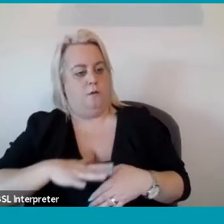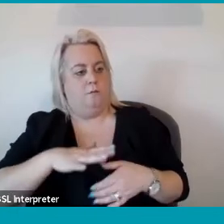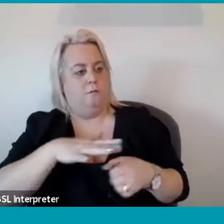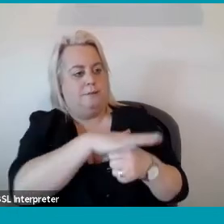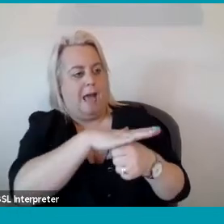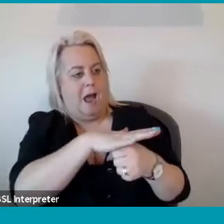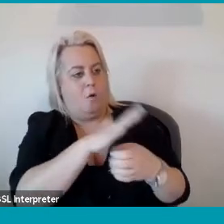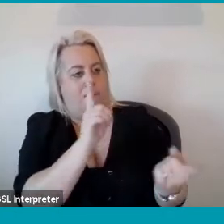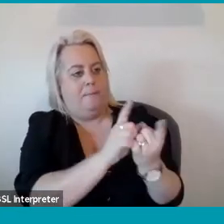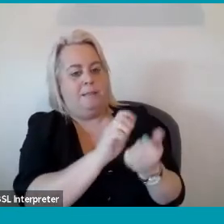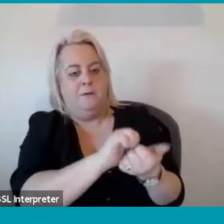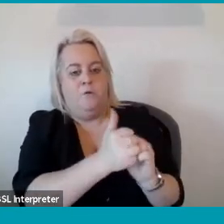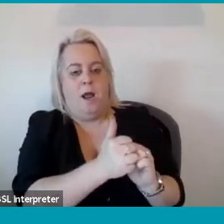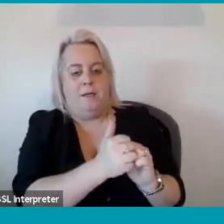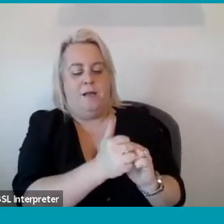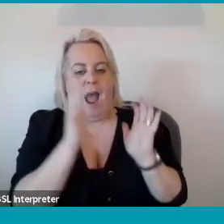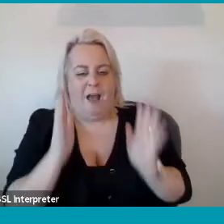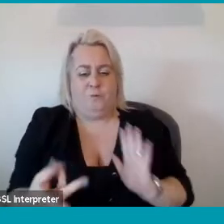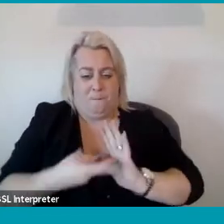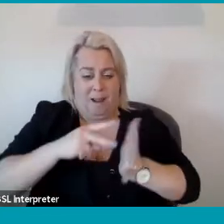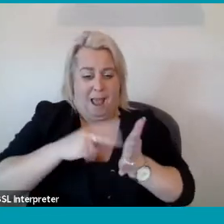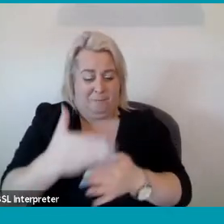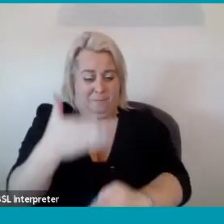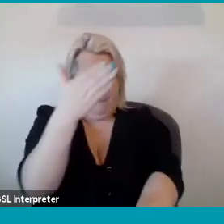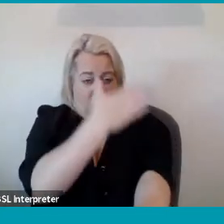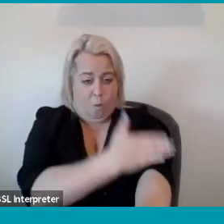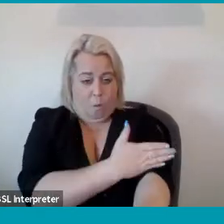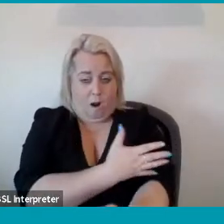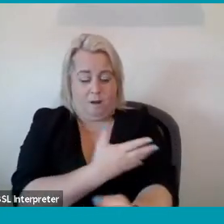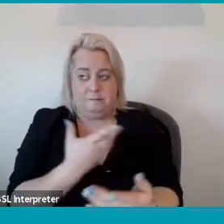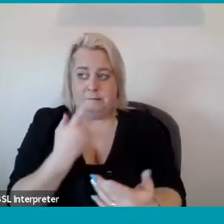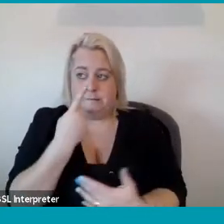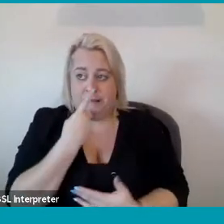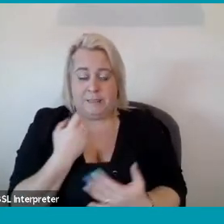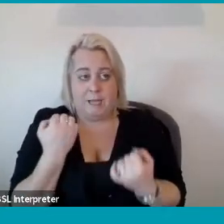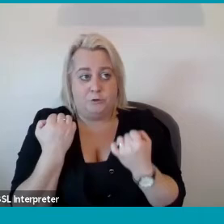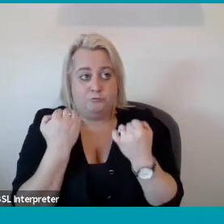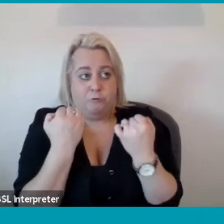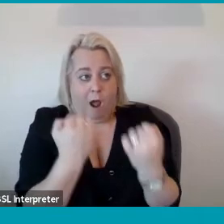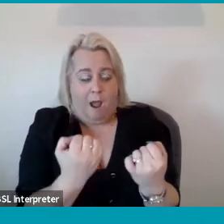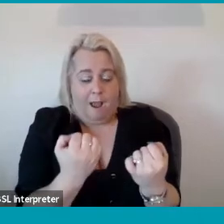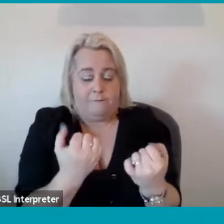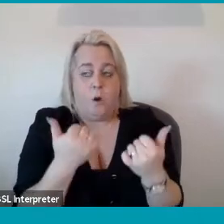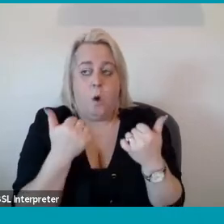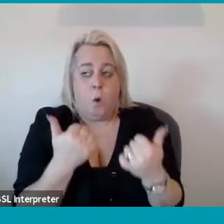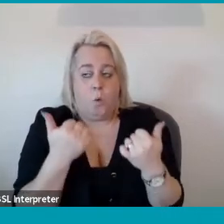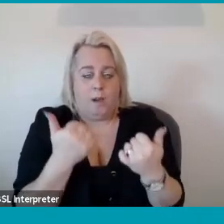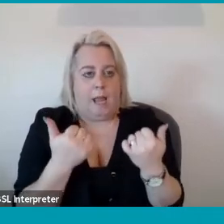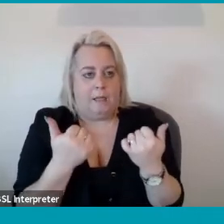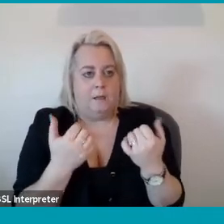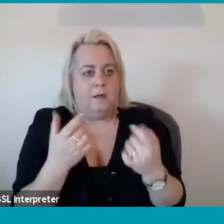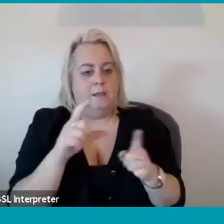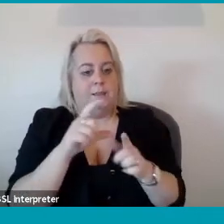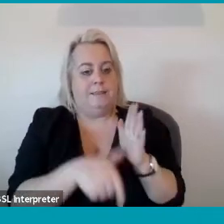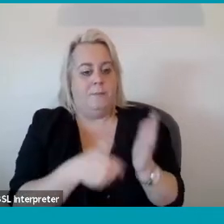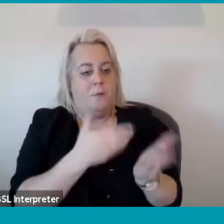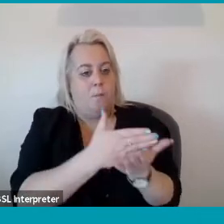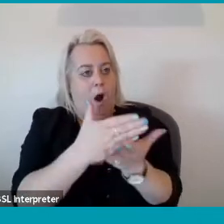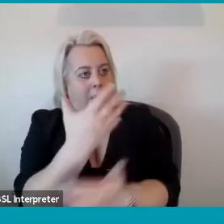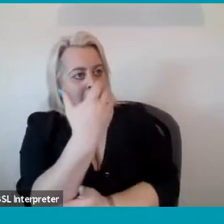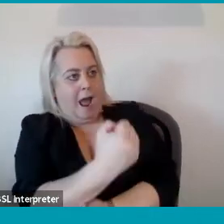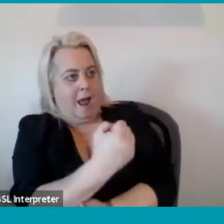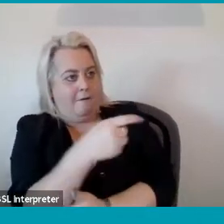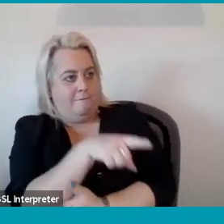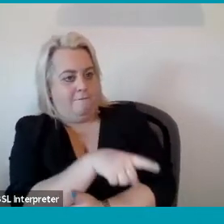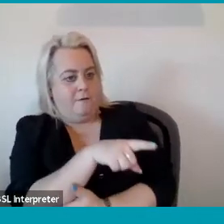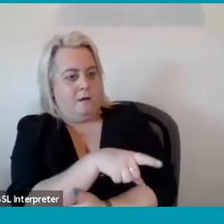So, okay, if I'm going to drive, is there going to be an accessible parking space when I get there where I can get the wheelchair out? How far is